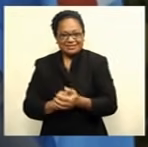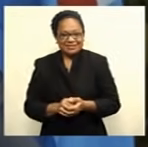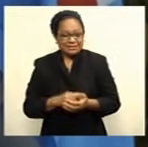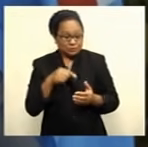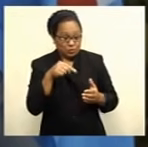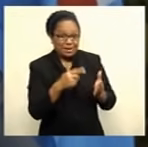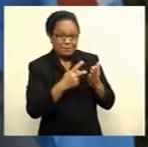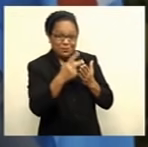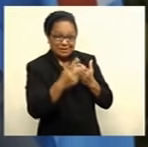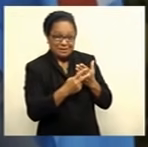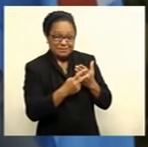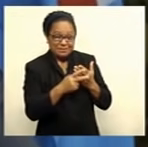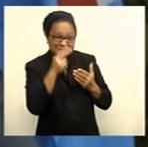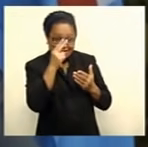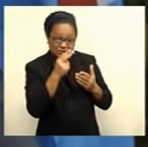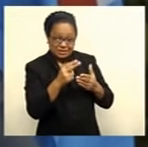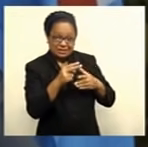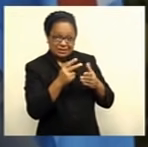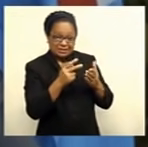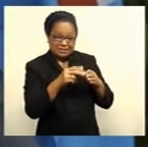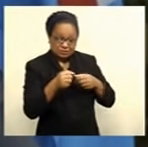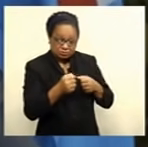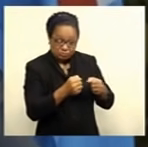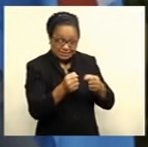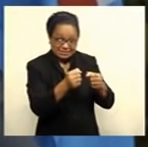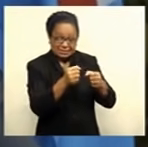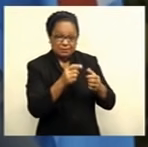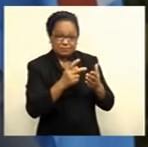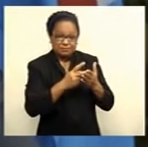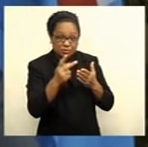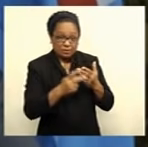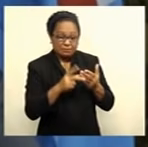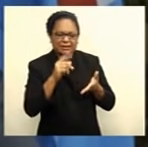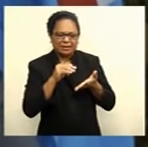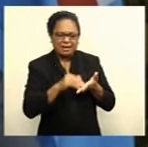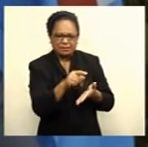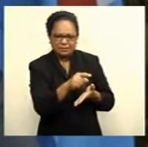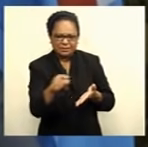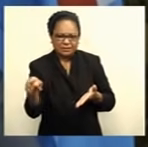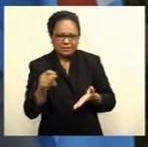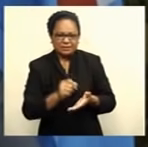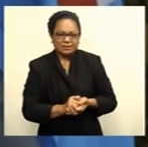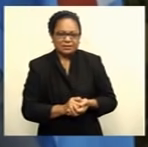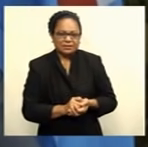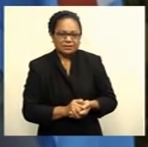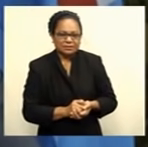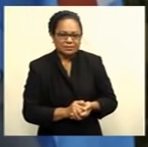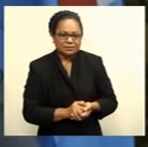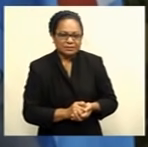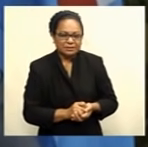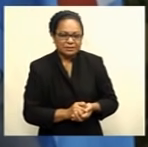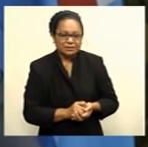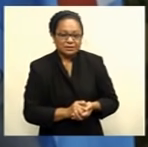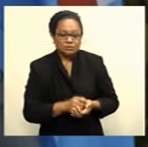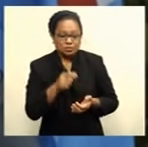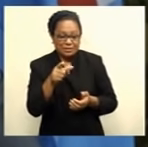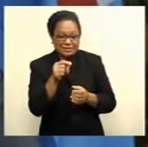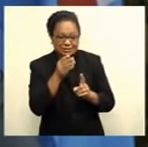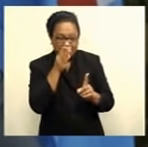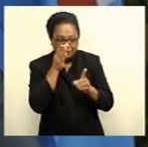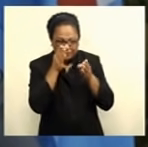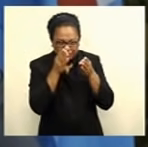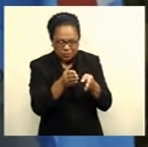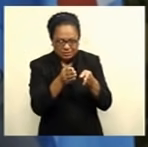a path forward in curbing the trade deficit through targeting priority sectors in